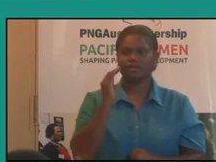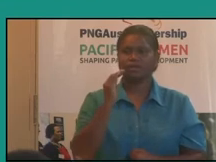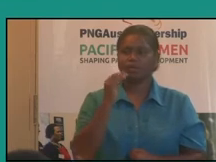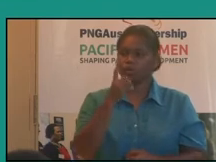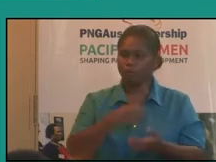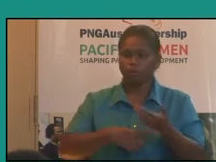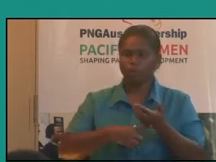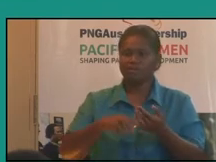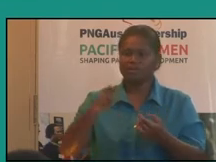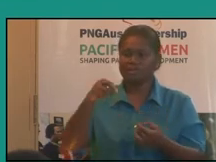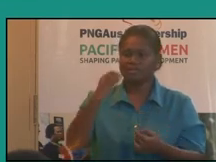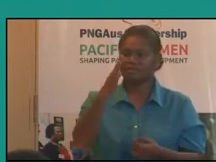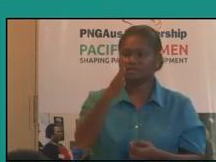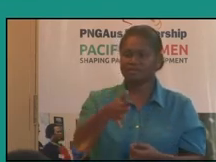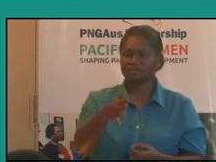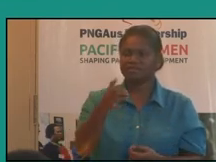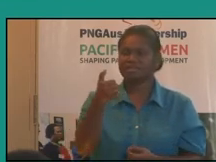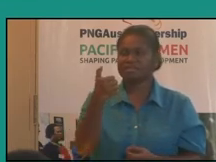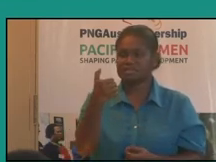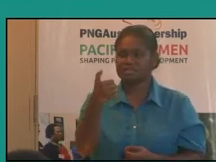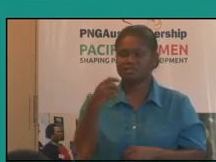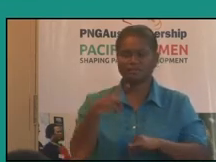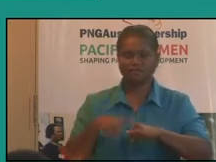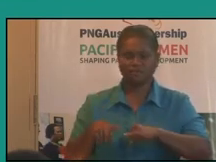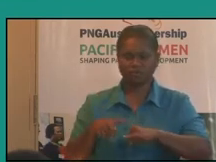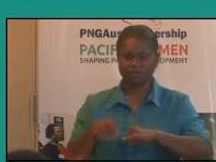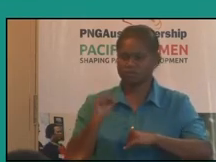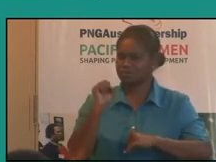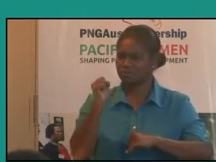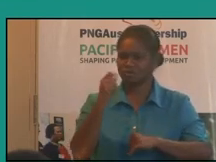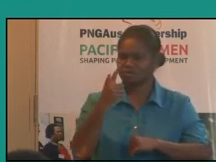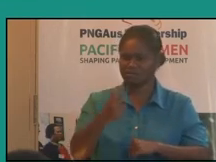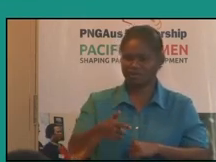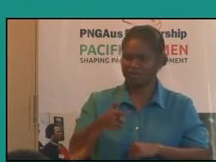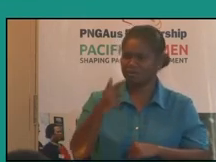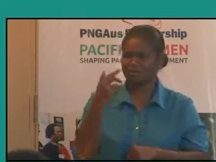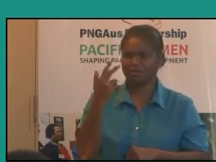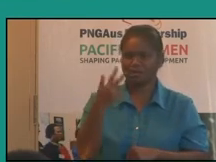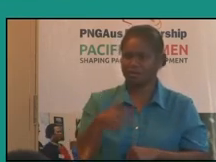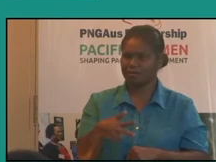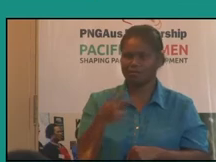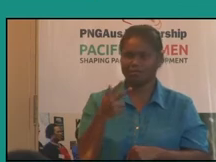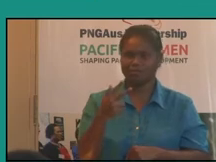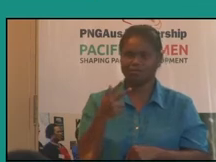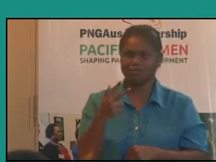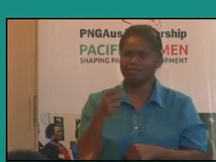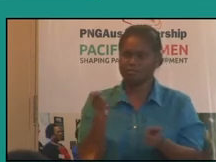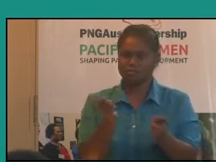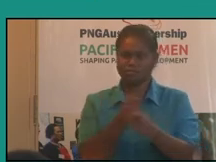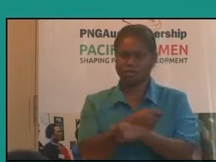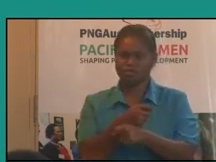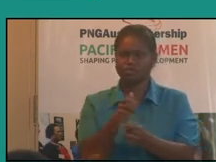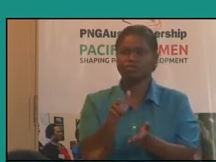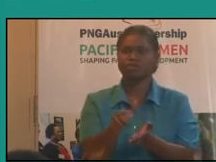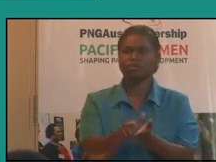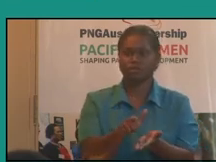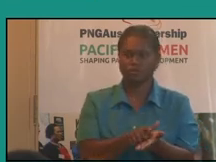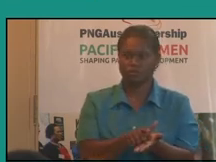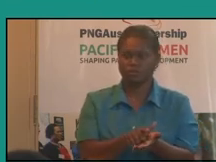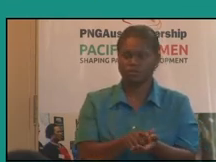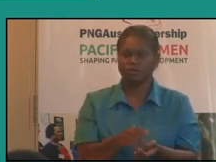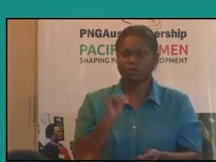votes. So really, we don't need 70, 83 votes to change that law, that section of the